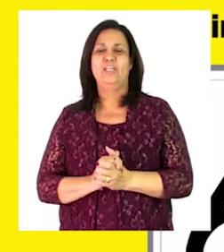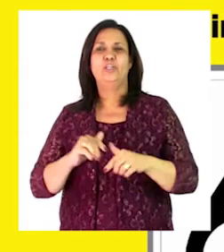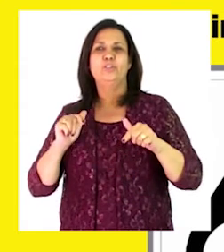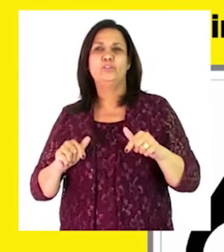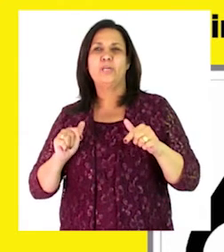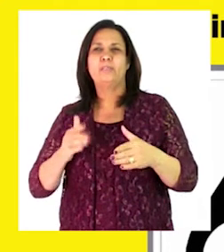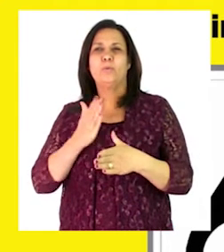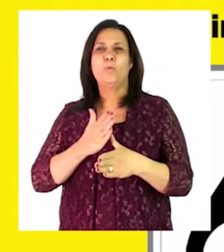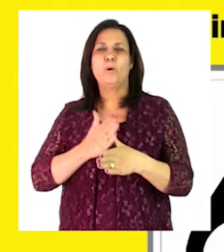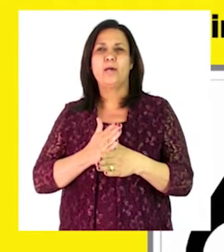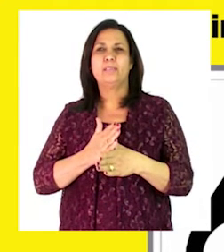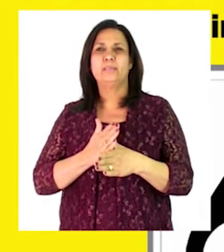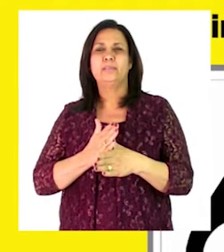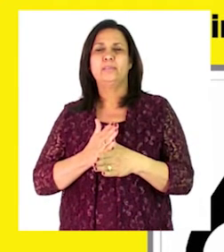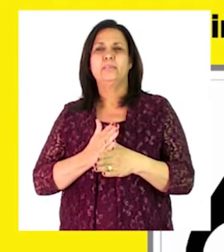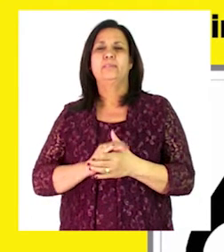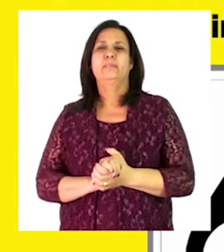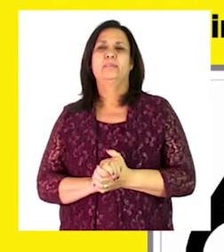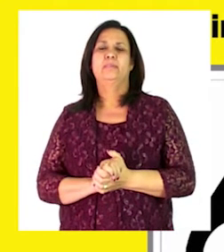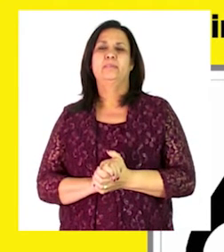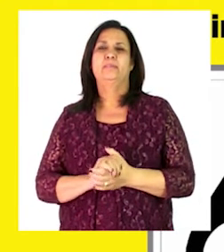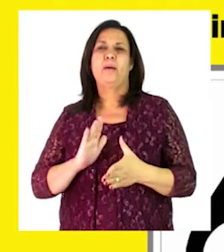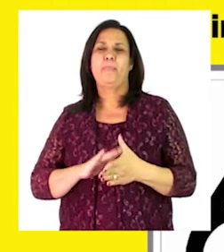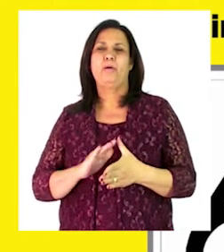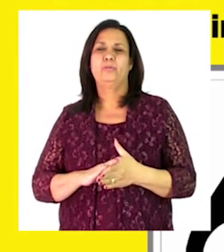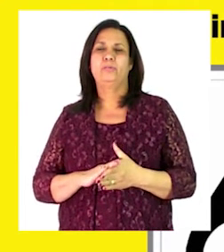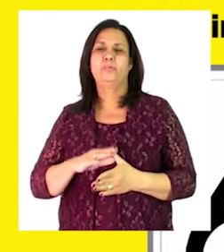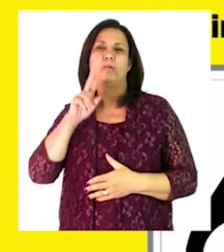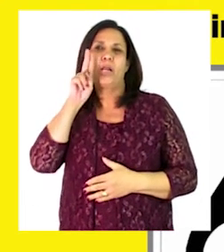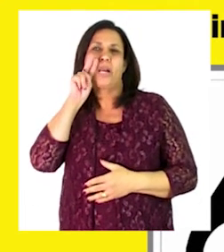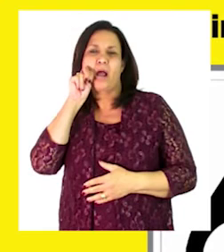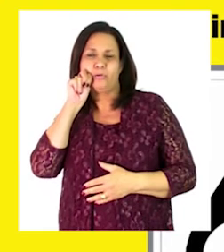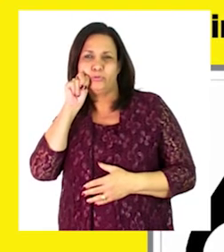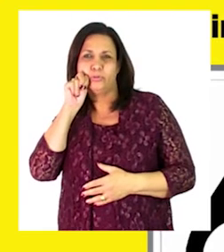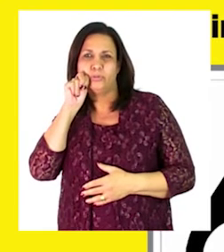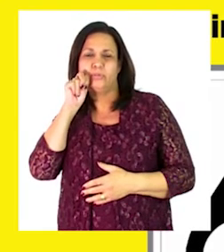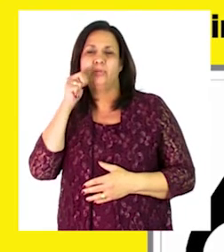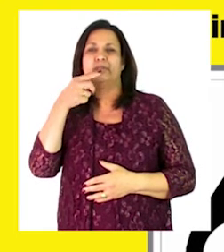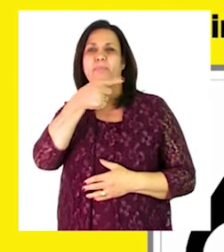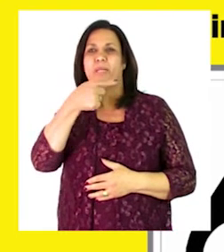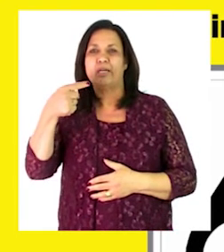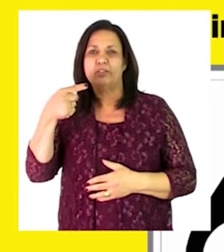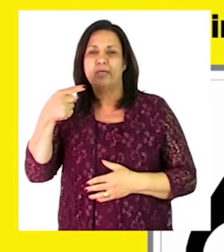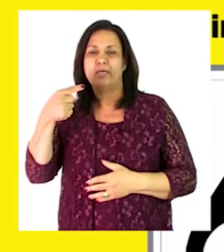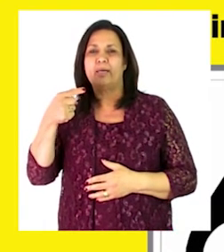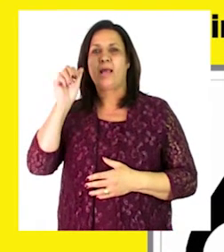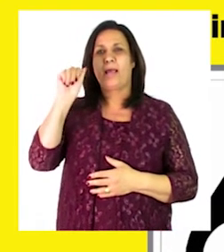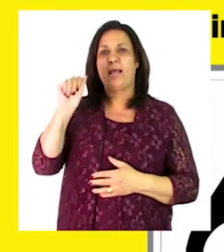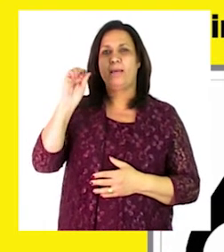Today's lesson is lesson number 5. And it's about nouns,